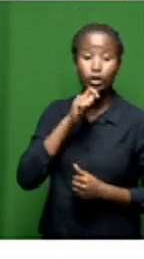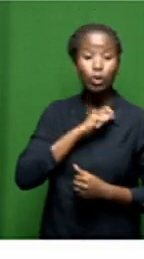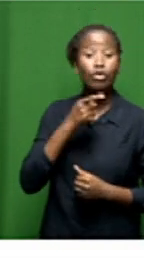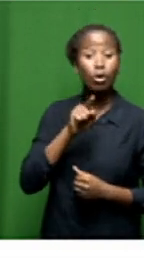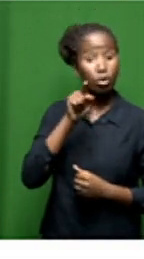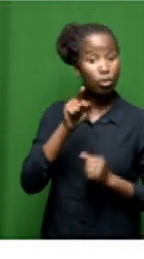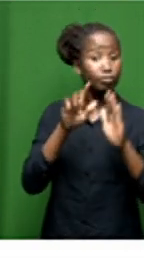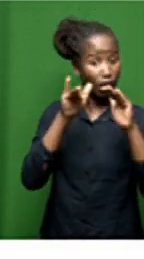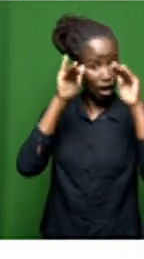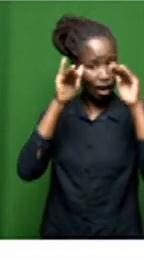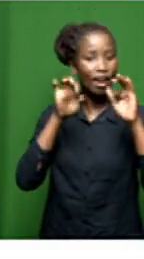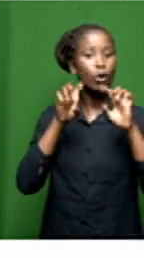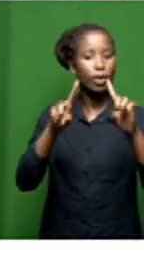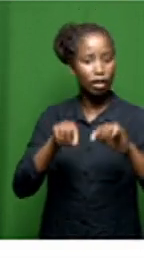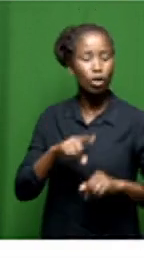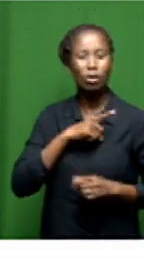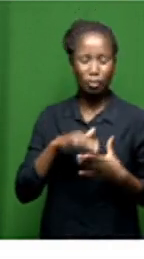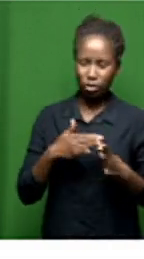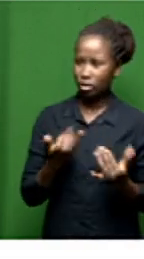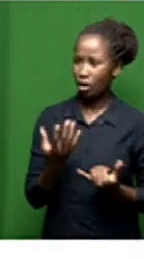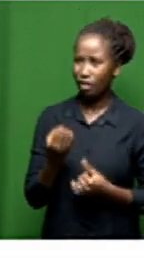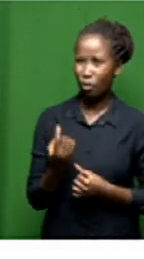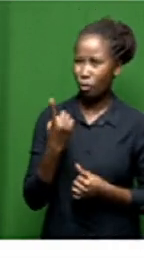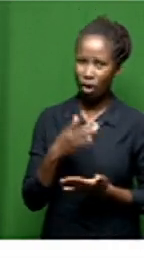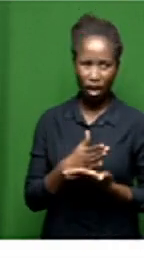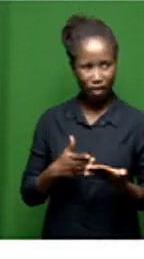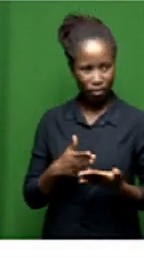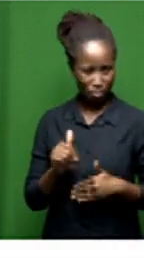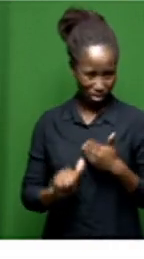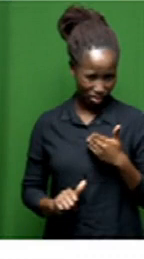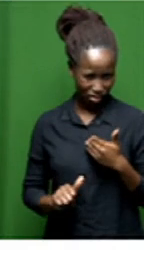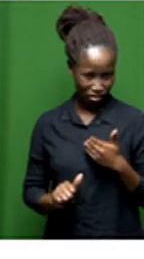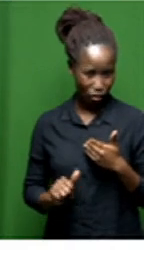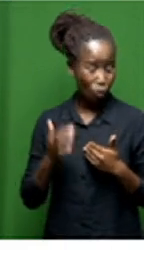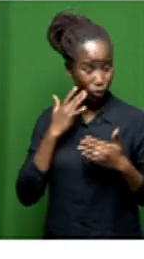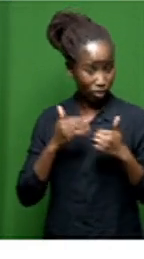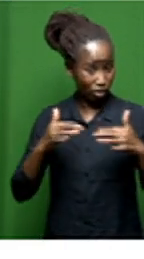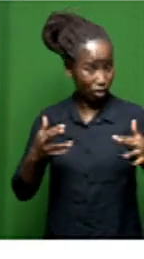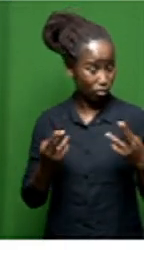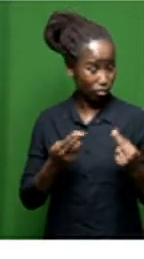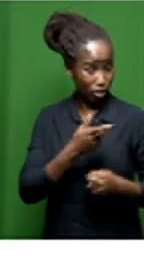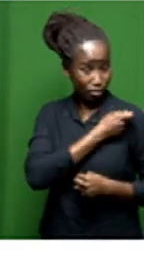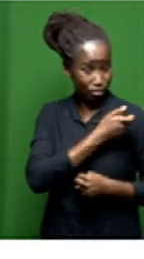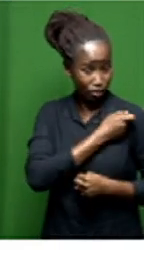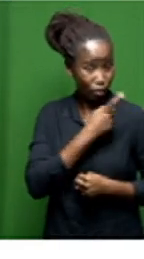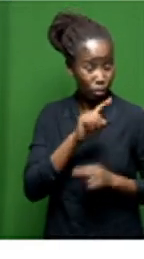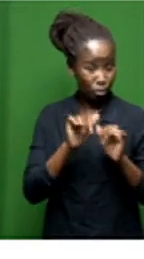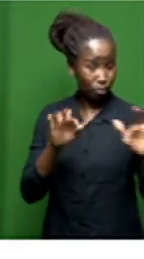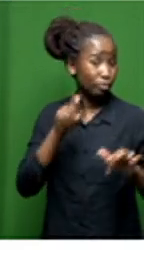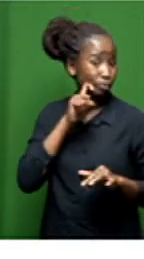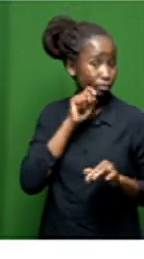And again, it's 1.5 months to what we have opened our vaccination to a population above